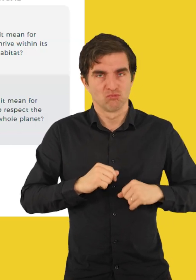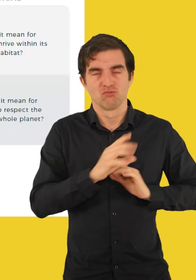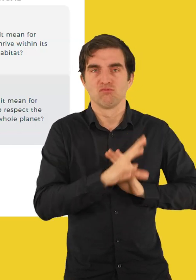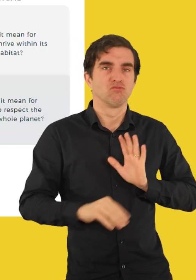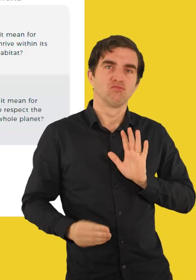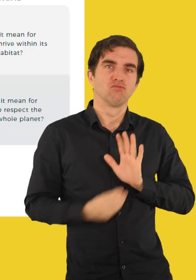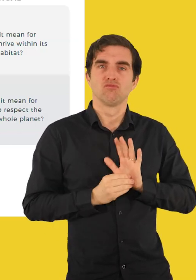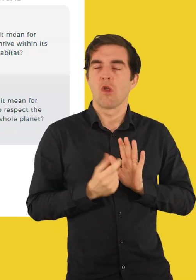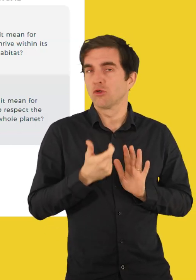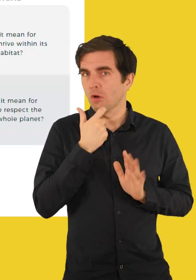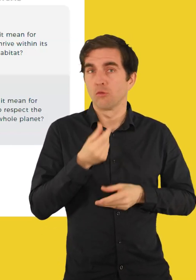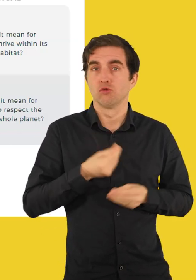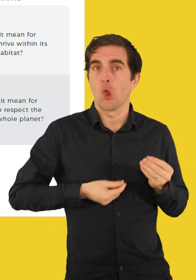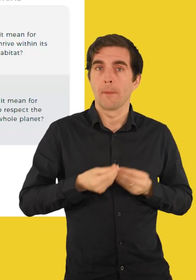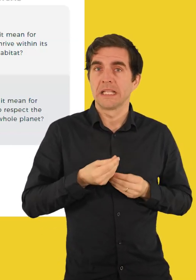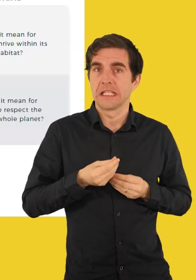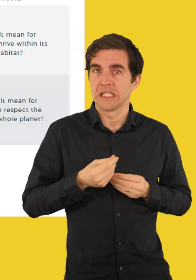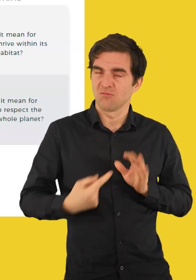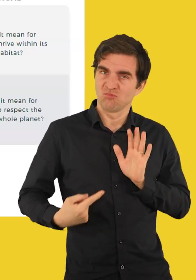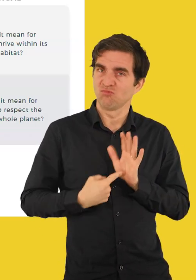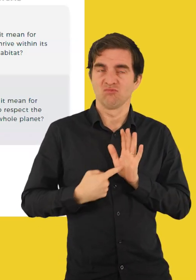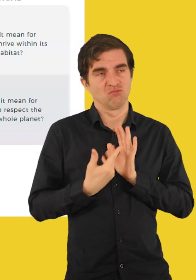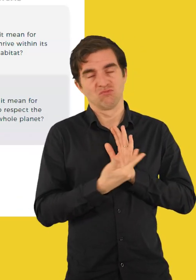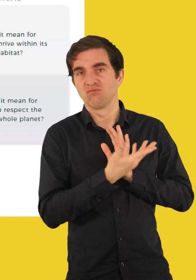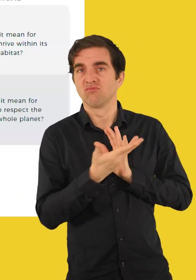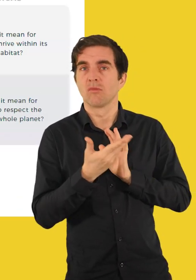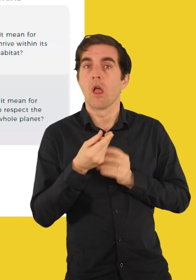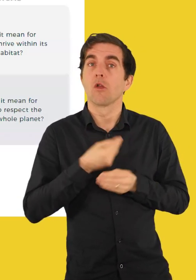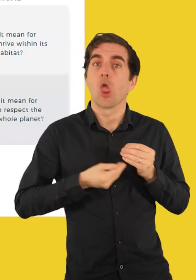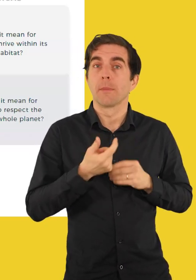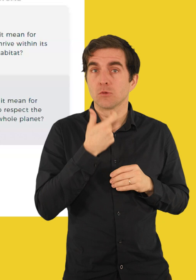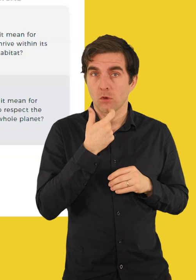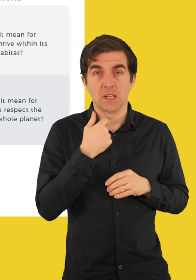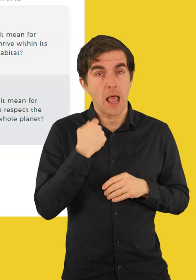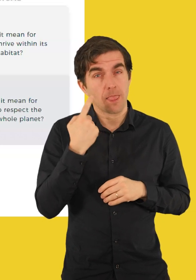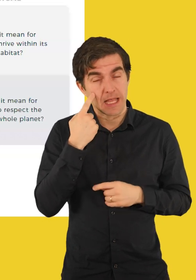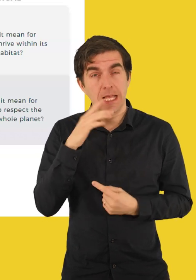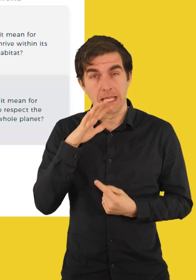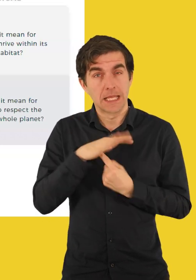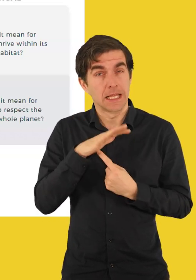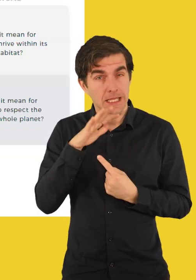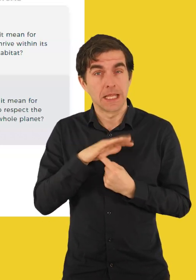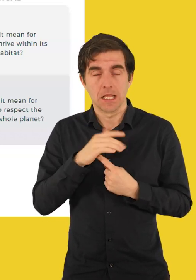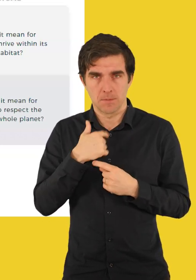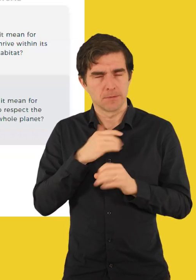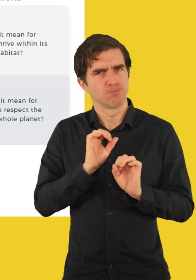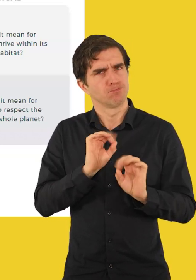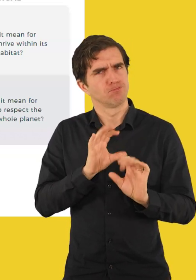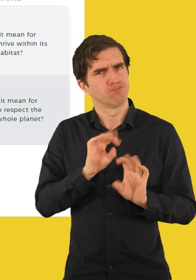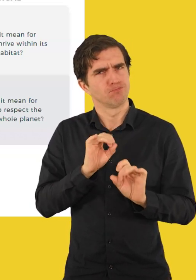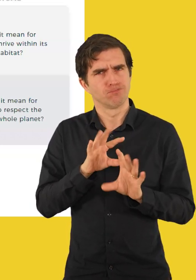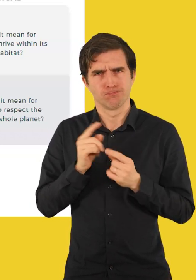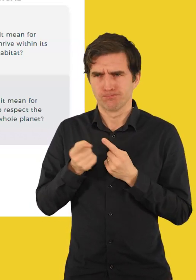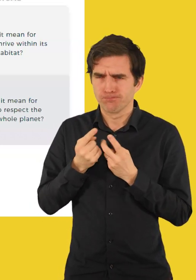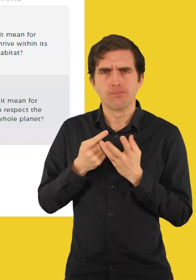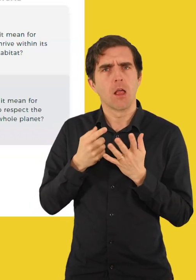a city portrait for the Doughnut. And I think maybe the main thing to